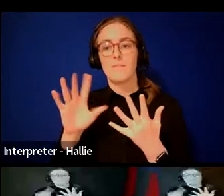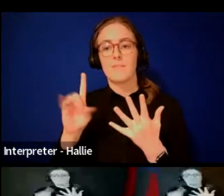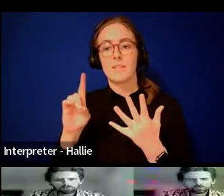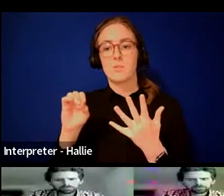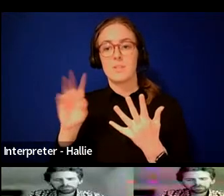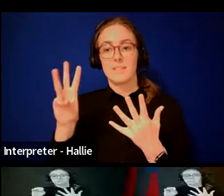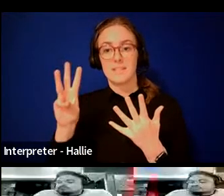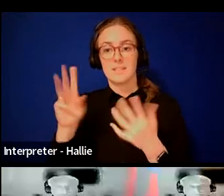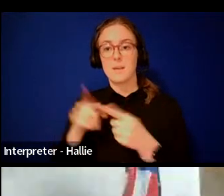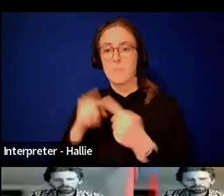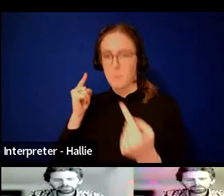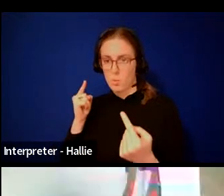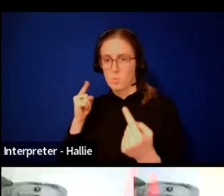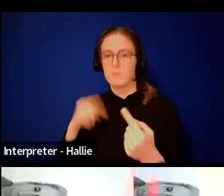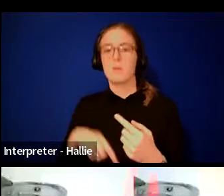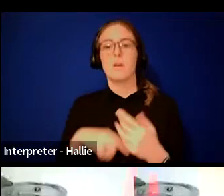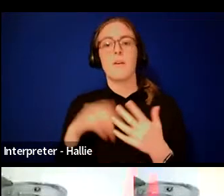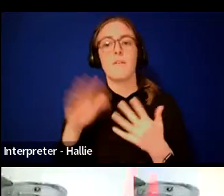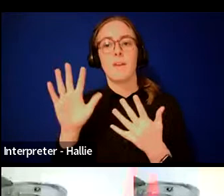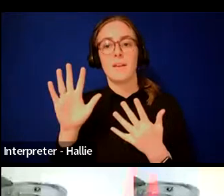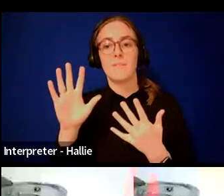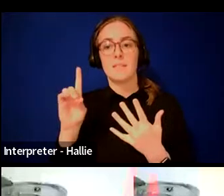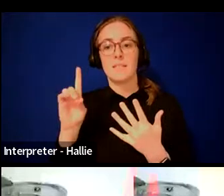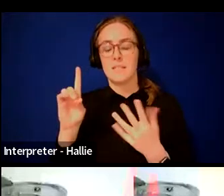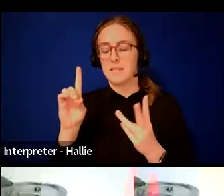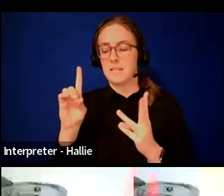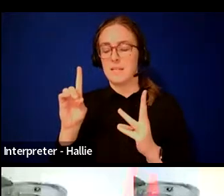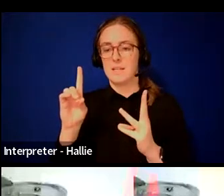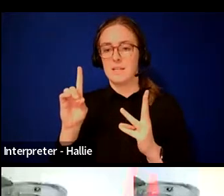Oppose. 5D07,